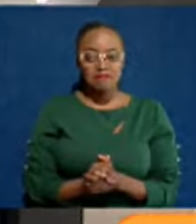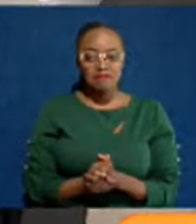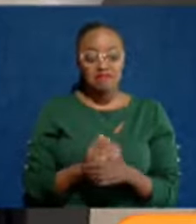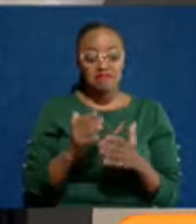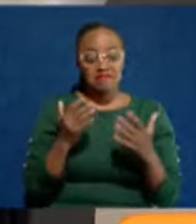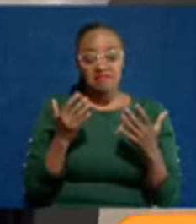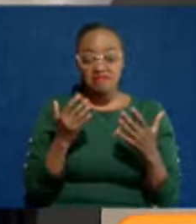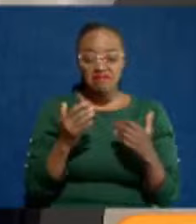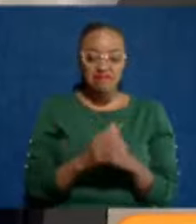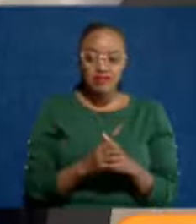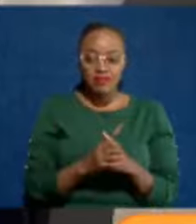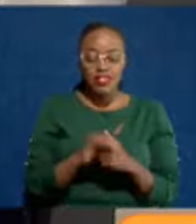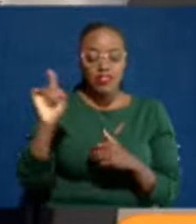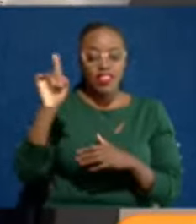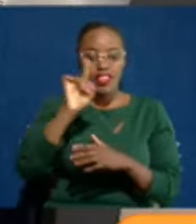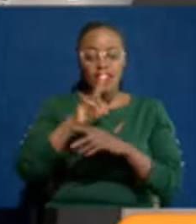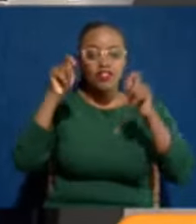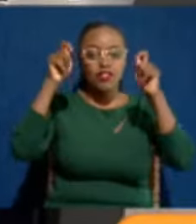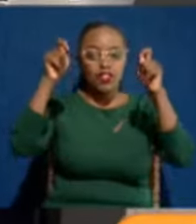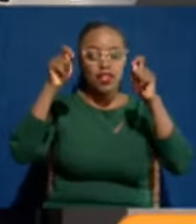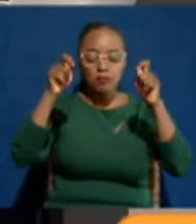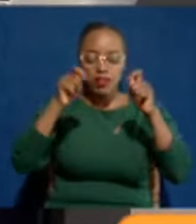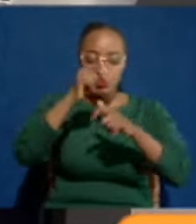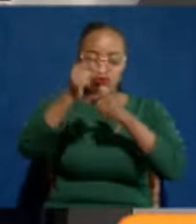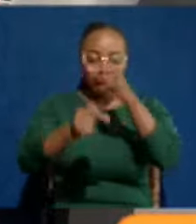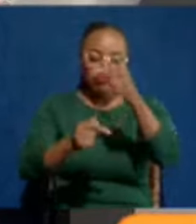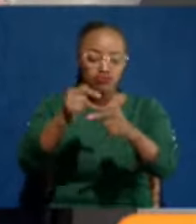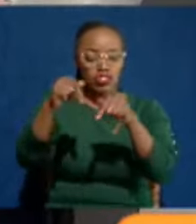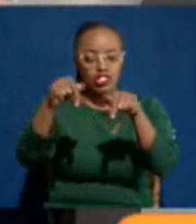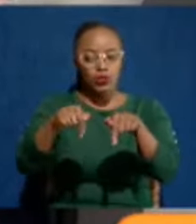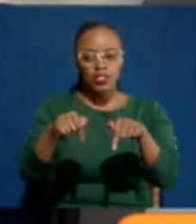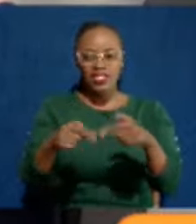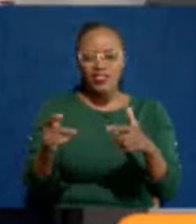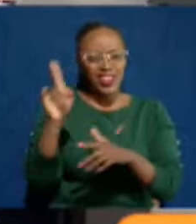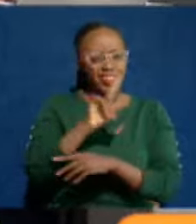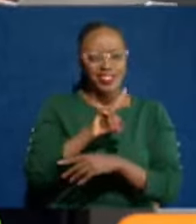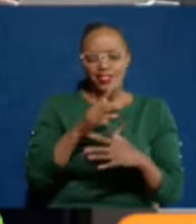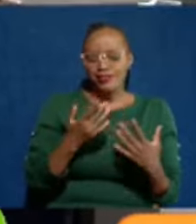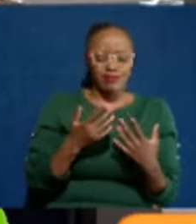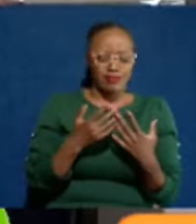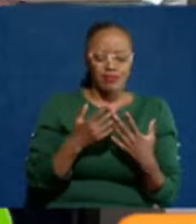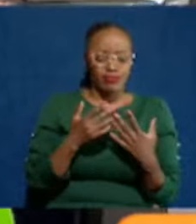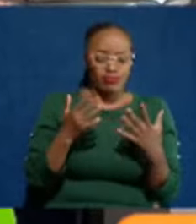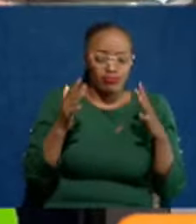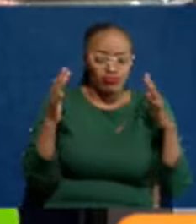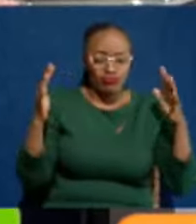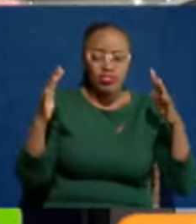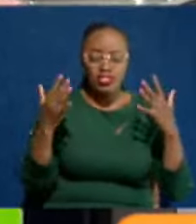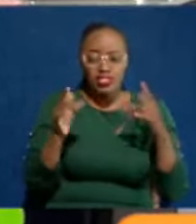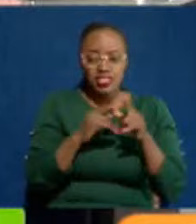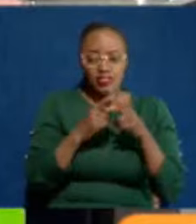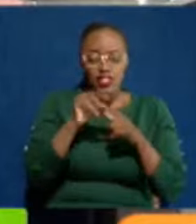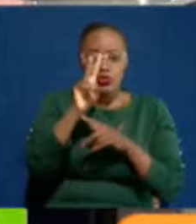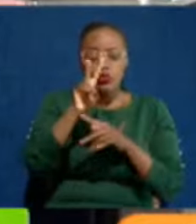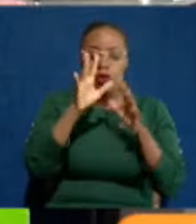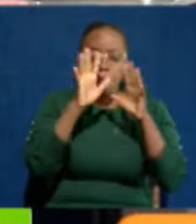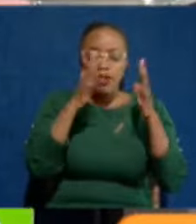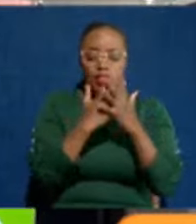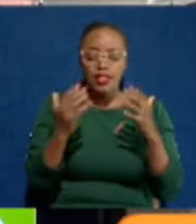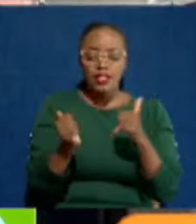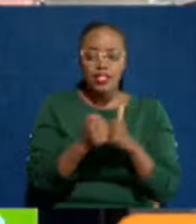And what a day of protests has been. What a day, actually. Two major events taking